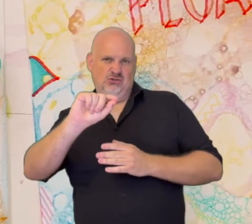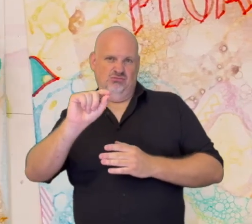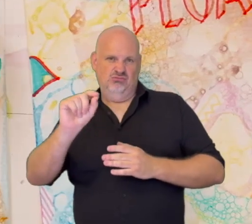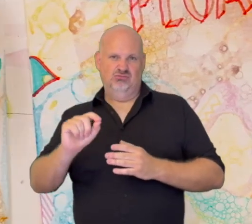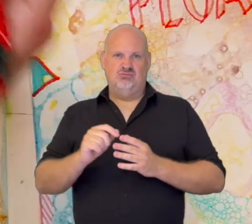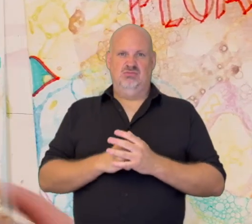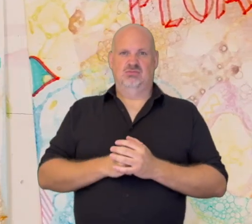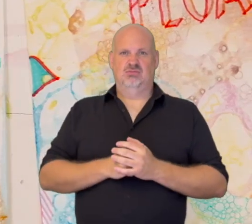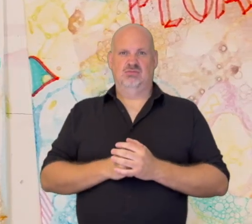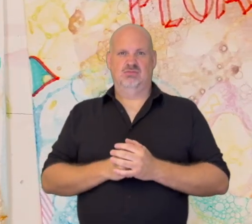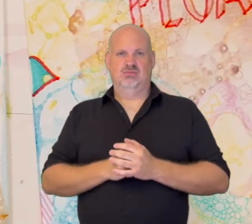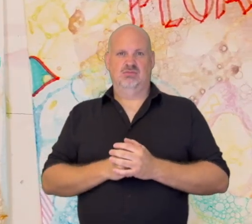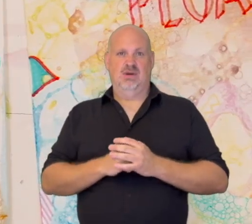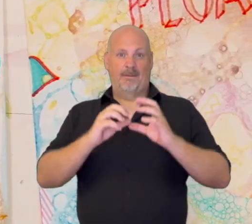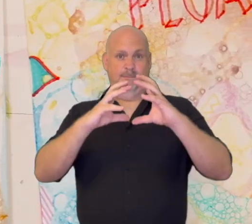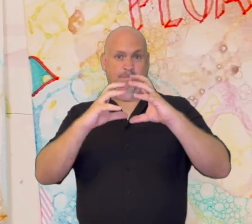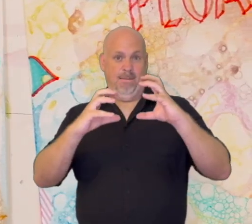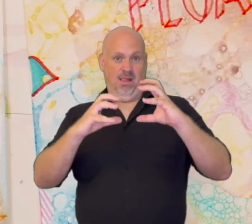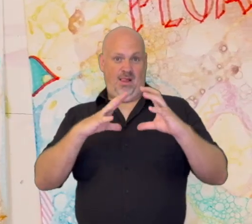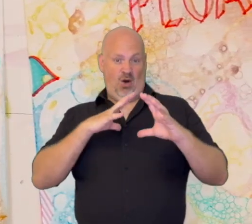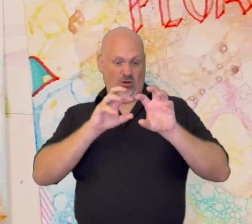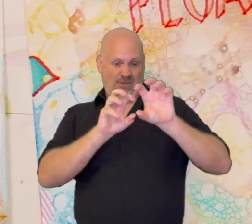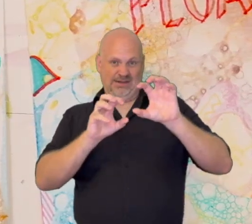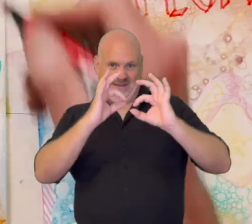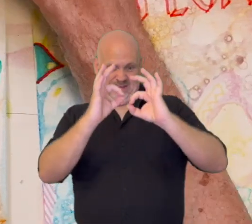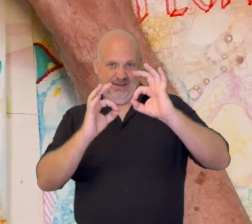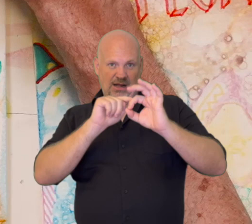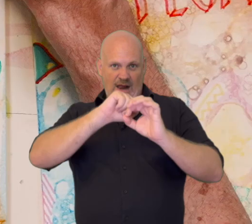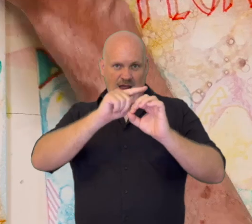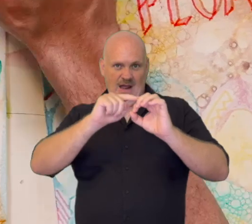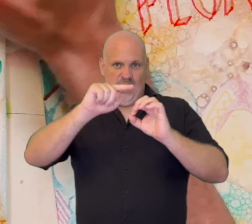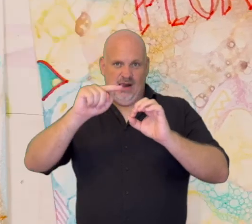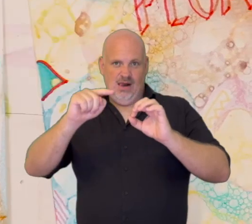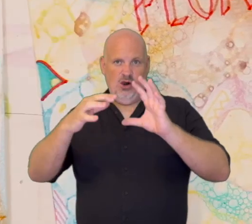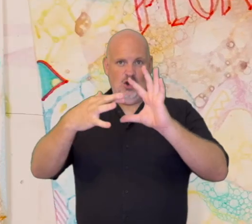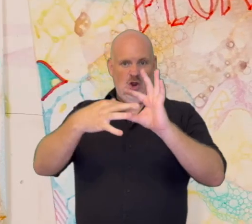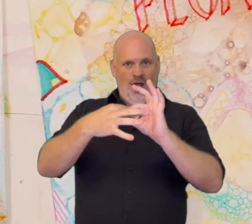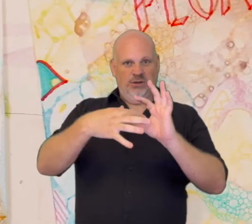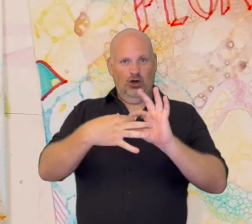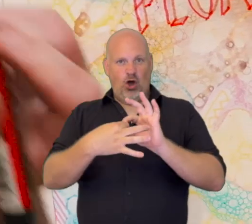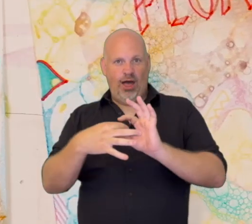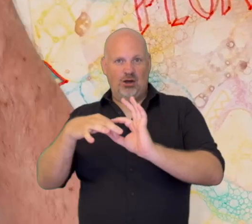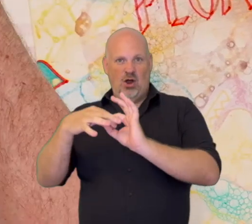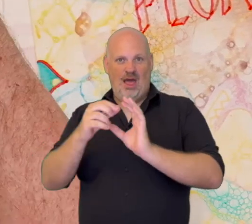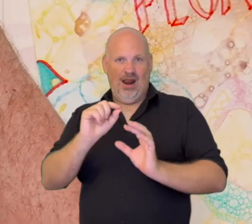we just kind of use the bubbles that are already there, and then we connect them all up.